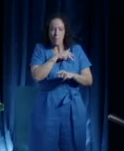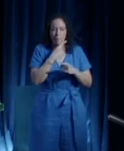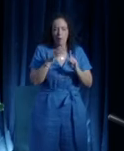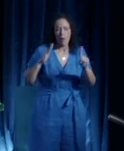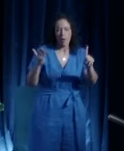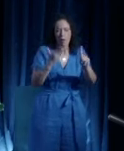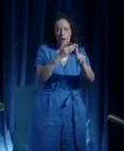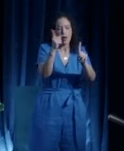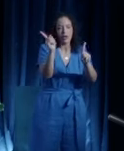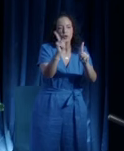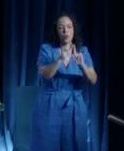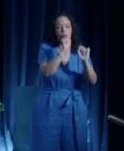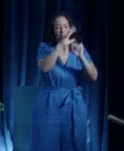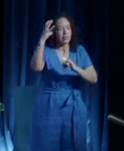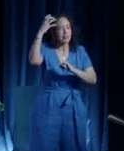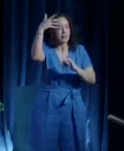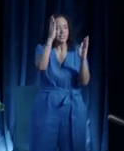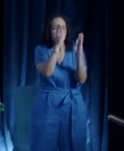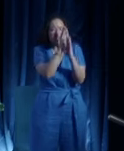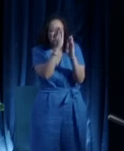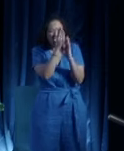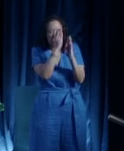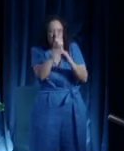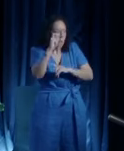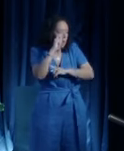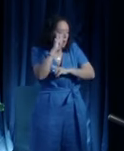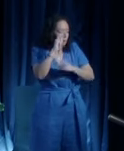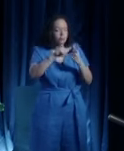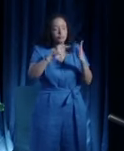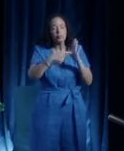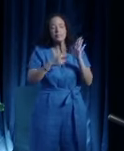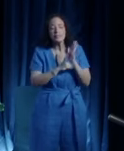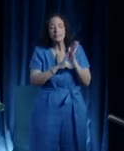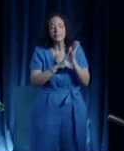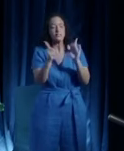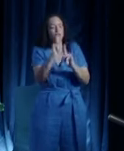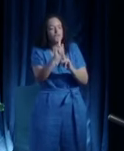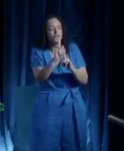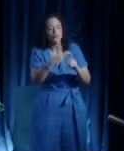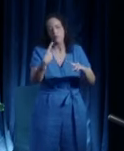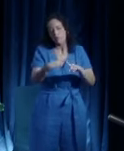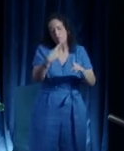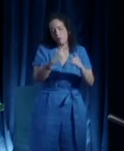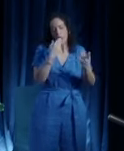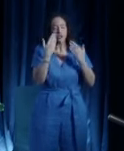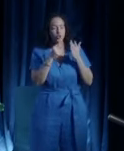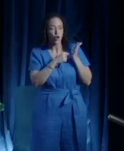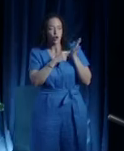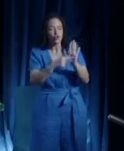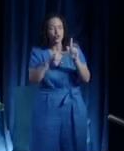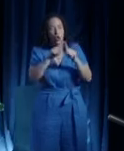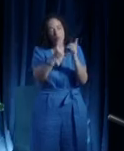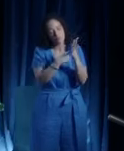Secret Service. His TV successes include The Fast Show, Randall and Hopkirk Deceased, and